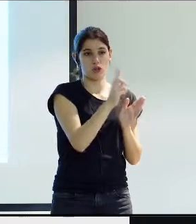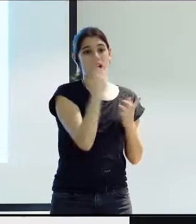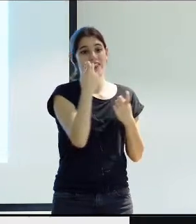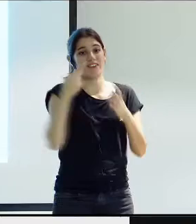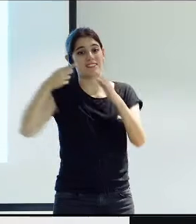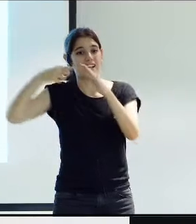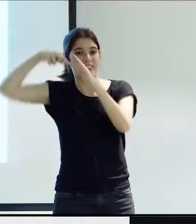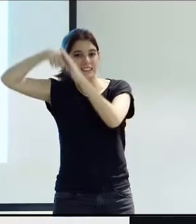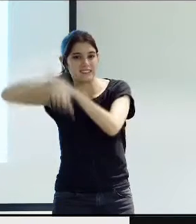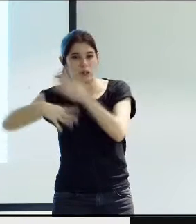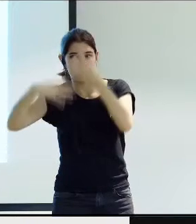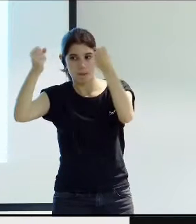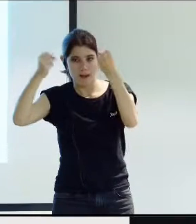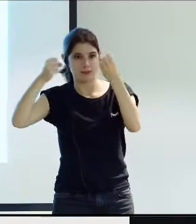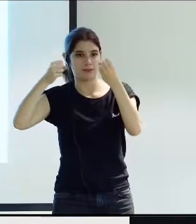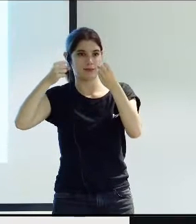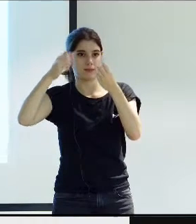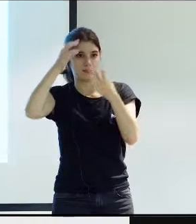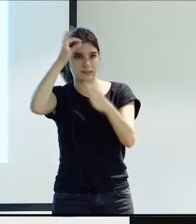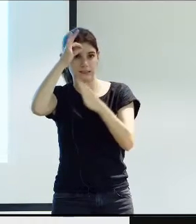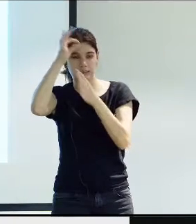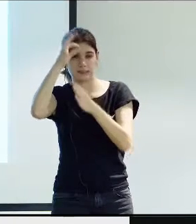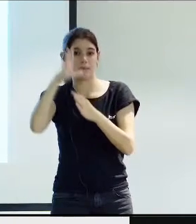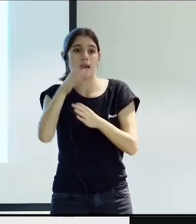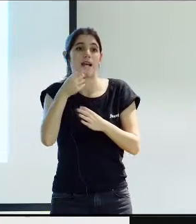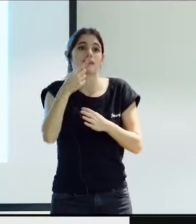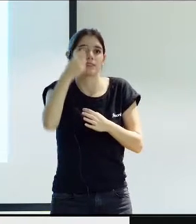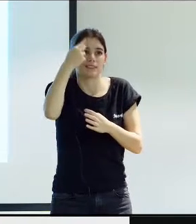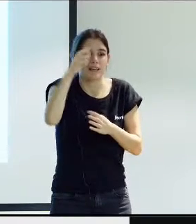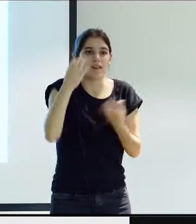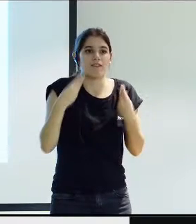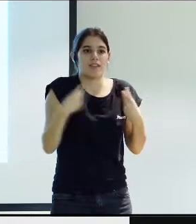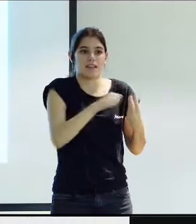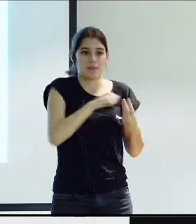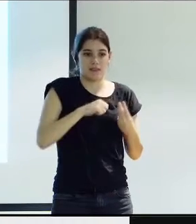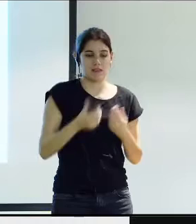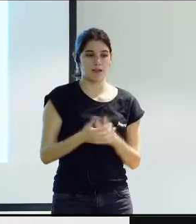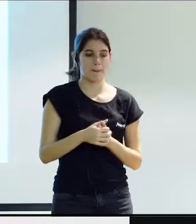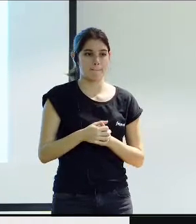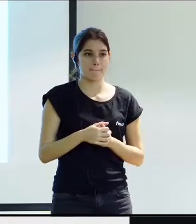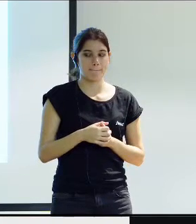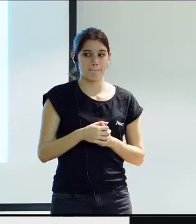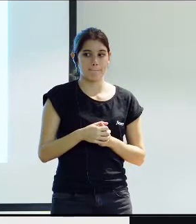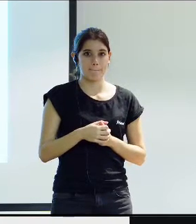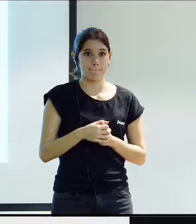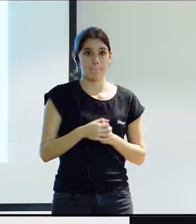be guaranteed that right in accordance with the human rights.